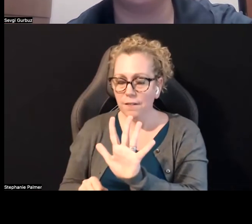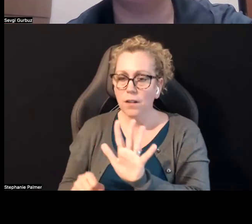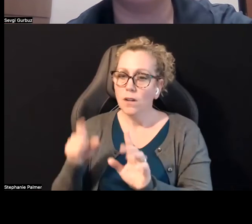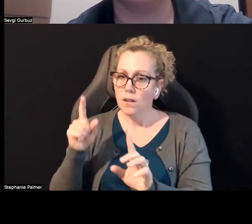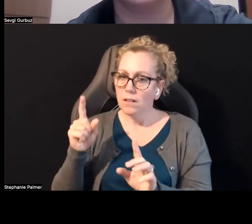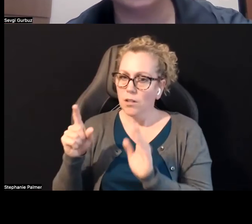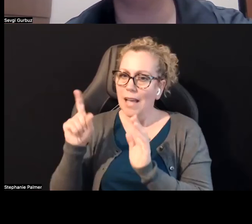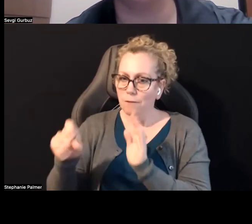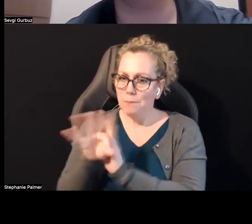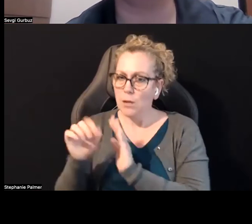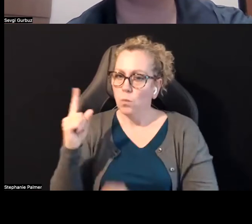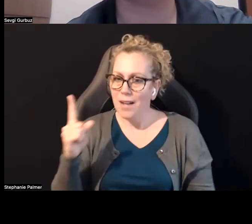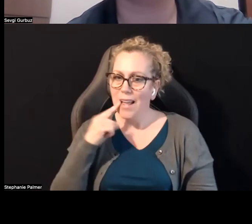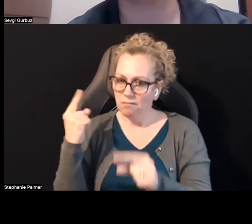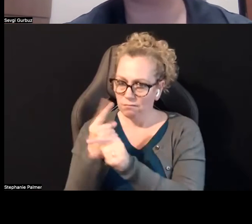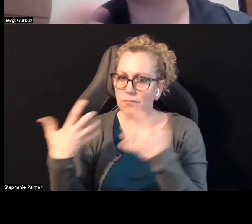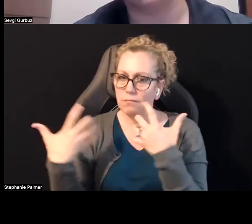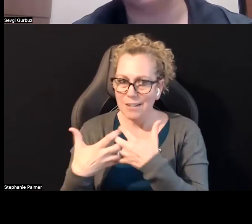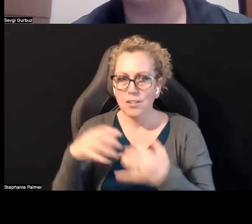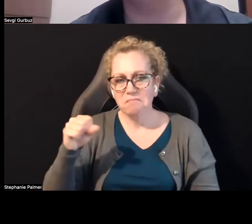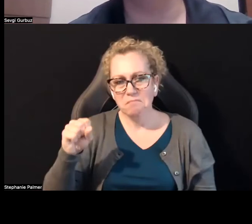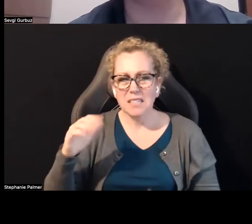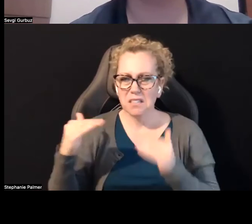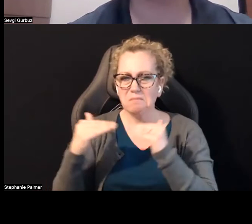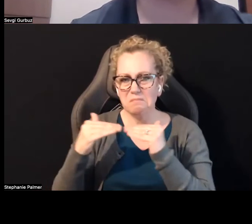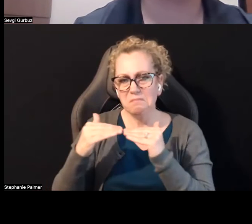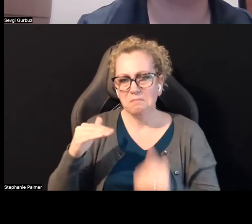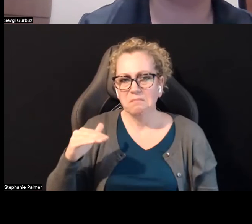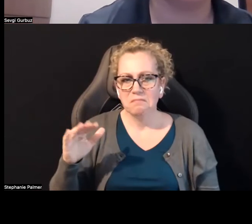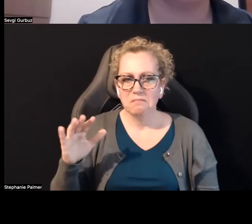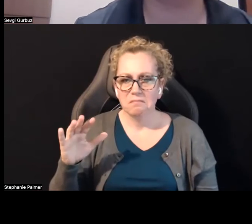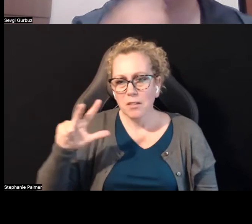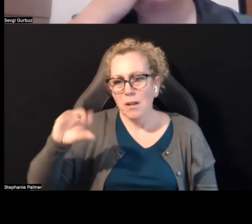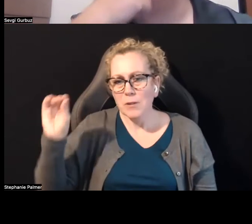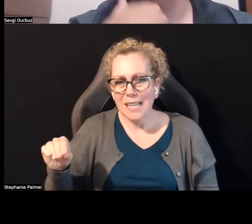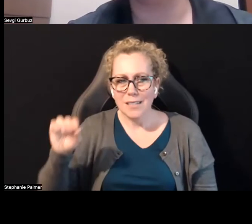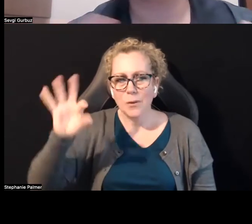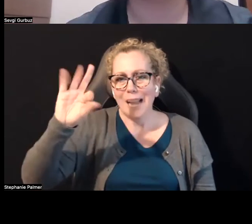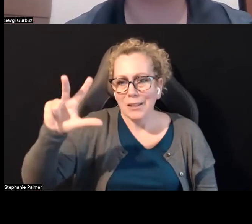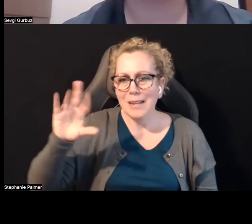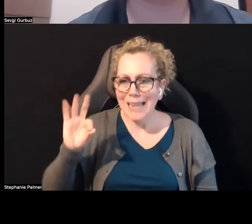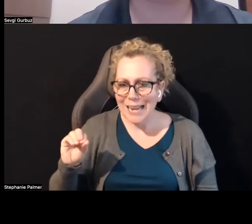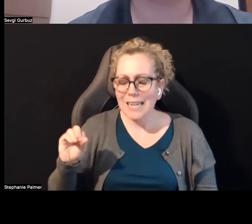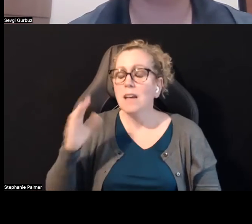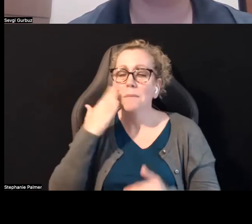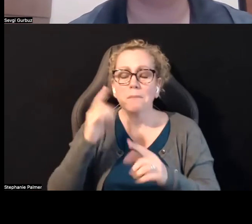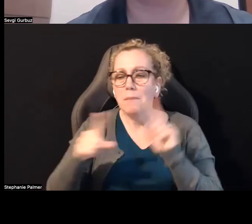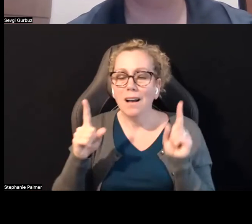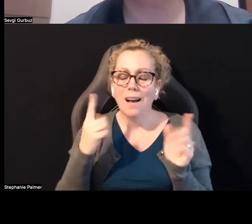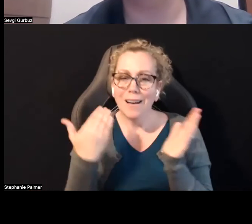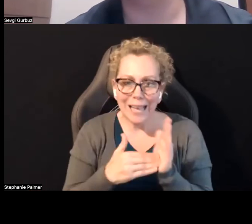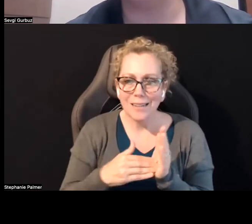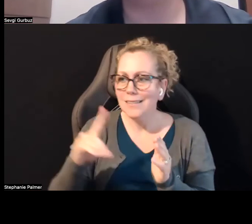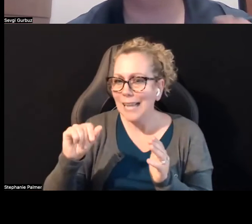perform comparable. Yes, there's a 3% difference, but as I said, I'm collecting this from a different database. There's different numbers of samples and so